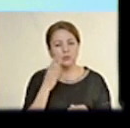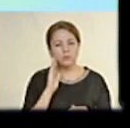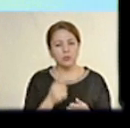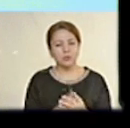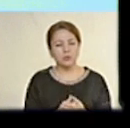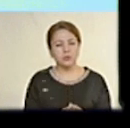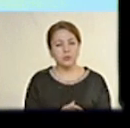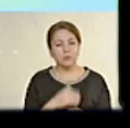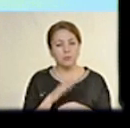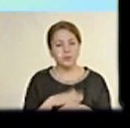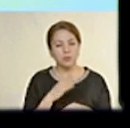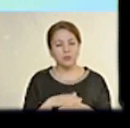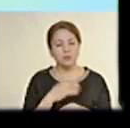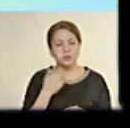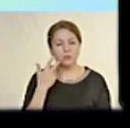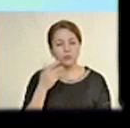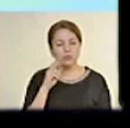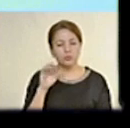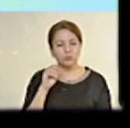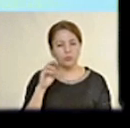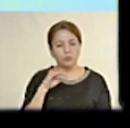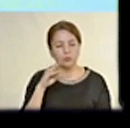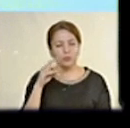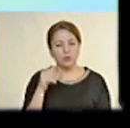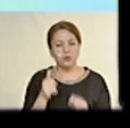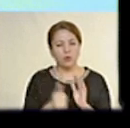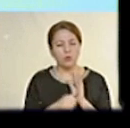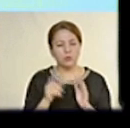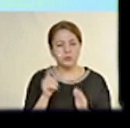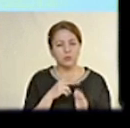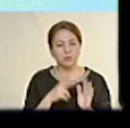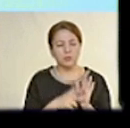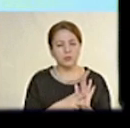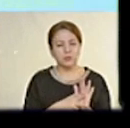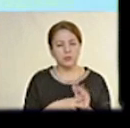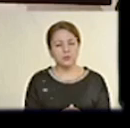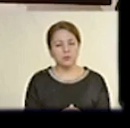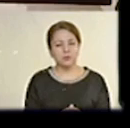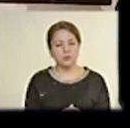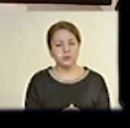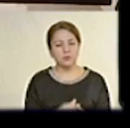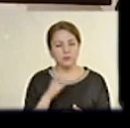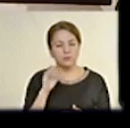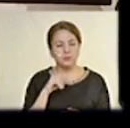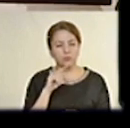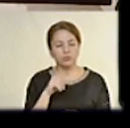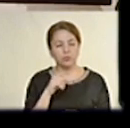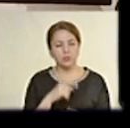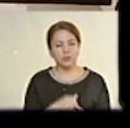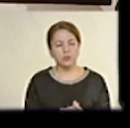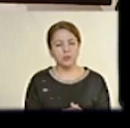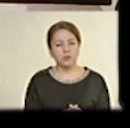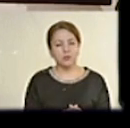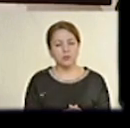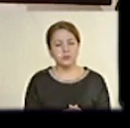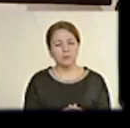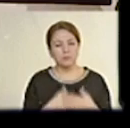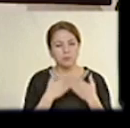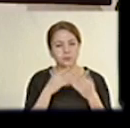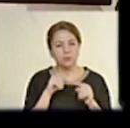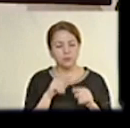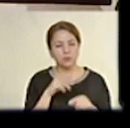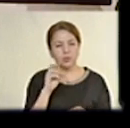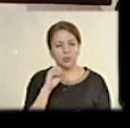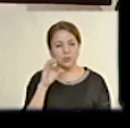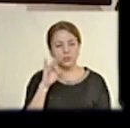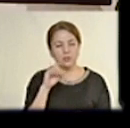Barakalla. 3 butun 6 dan 8 ga teng ekan. Va uni endi esa mana bu kasr